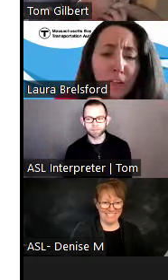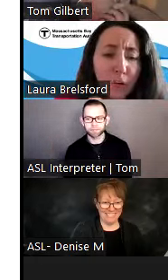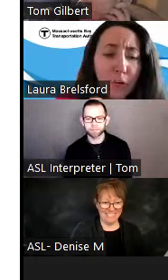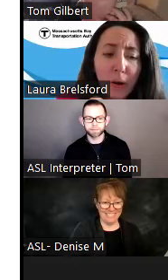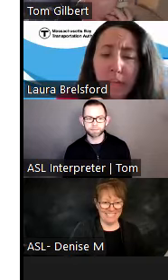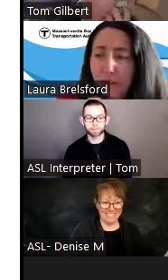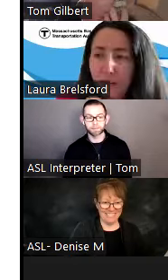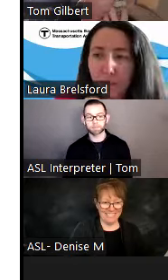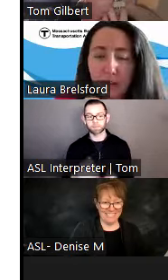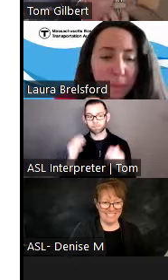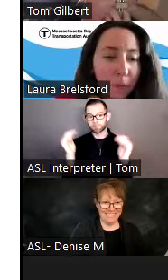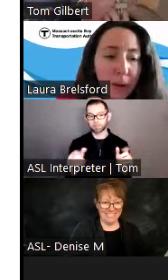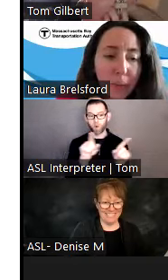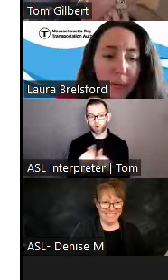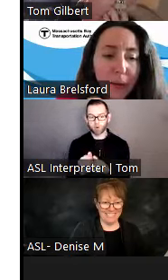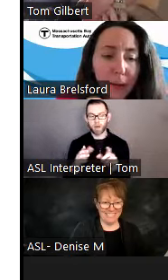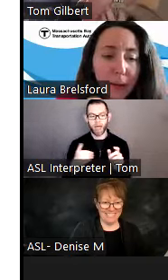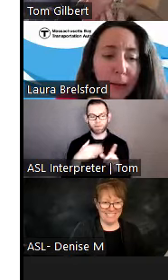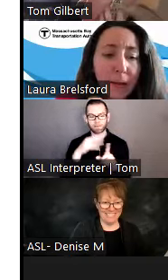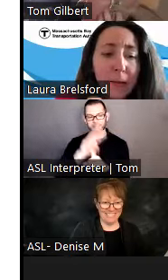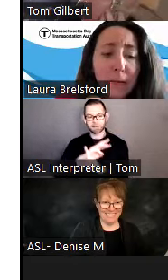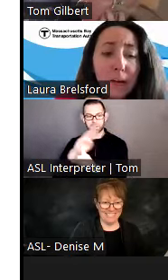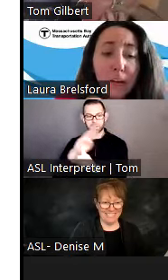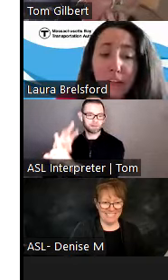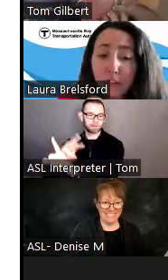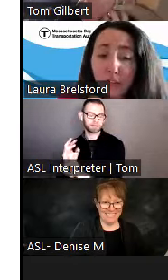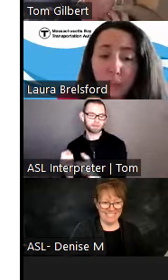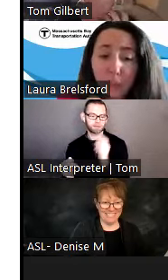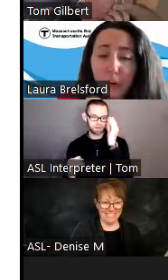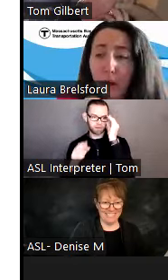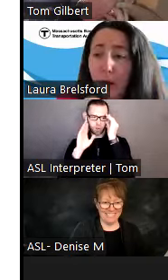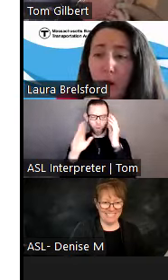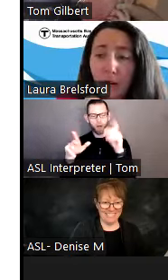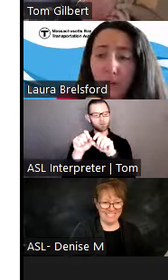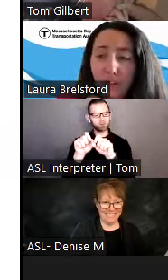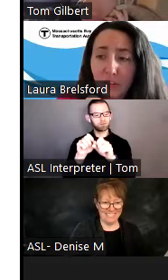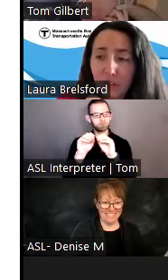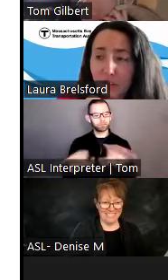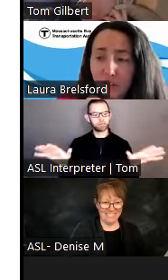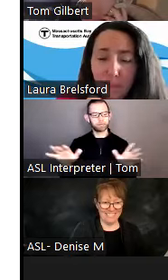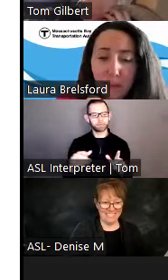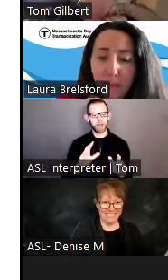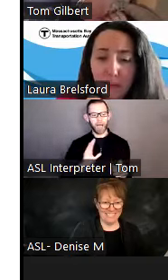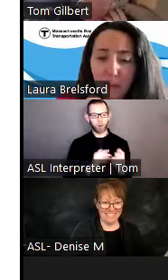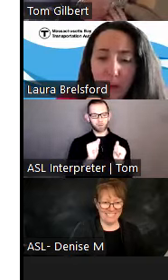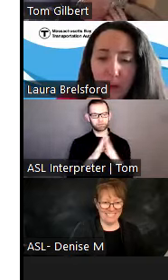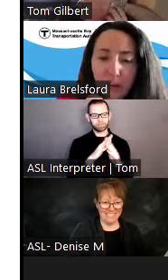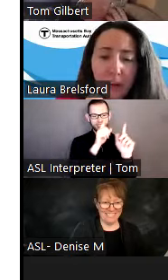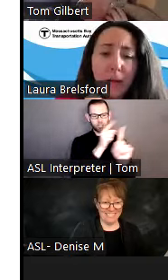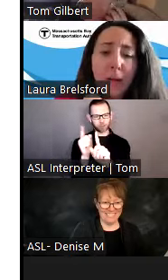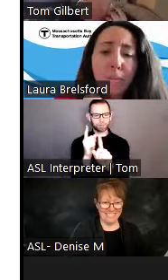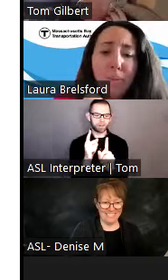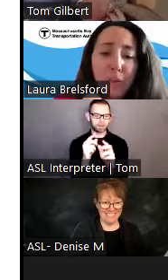We also every 6 months put out a initiatives report on all of the initiatives happening